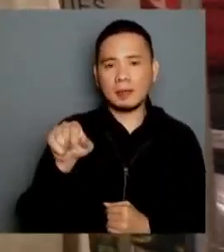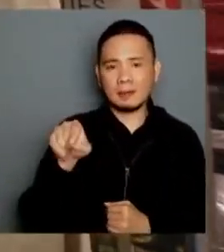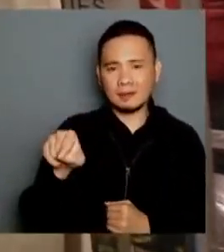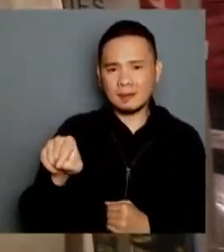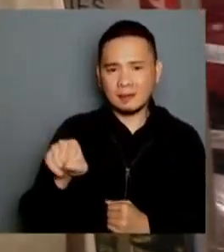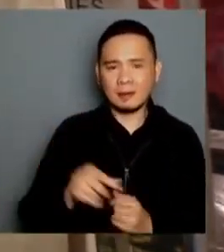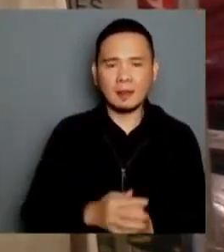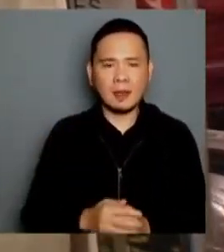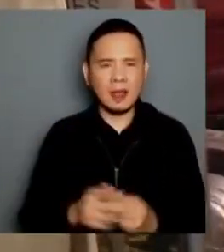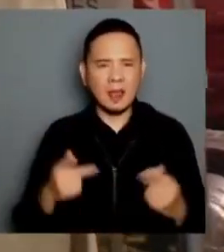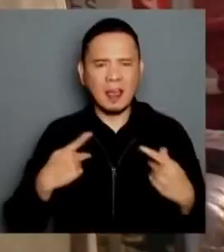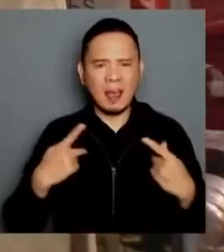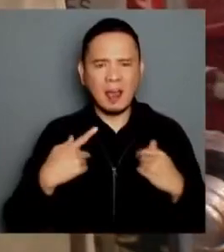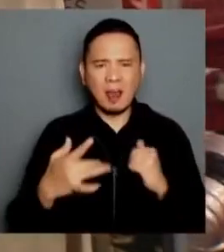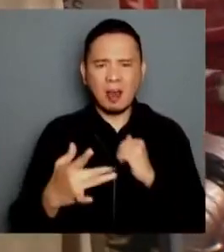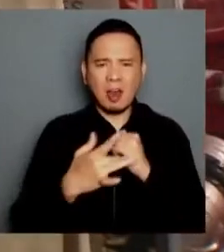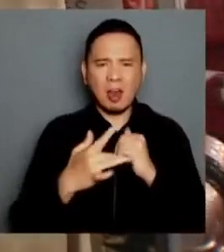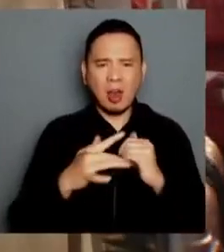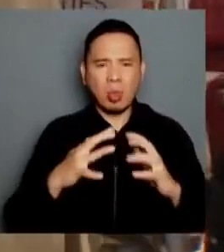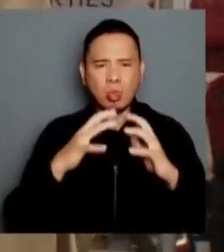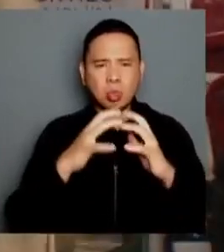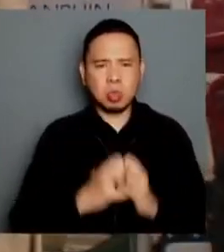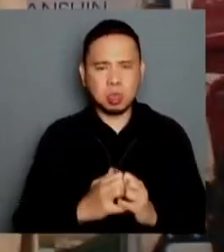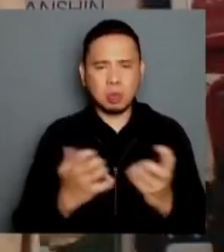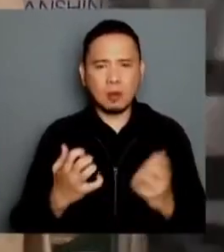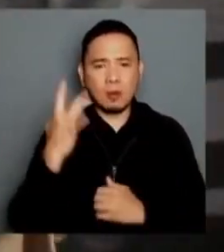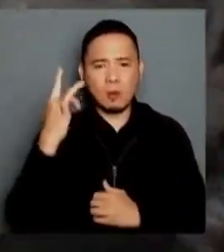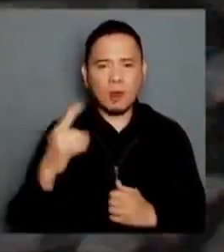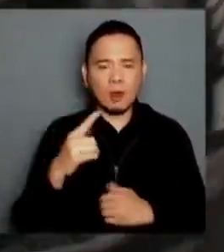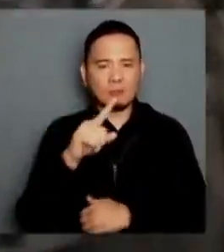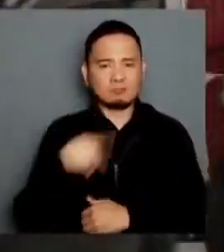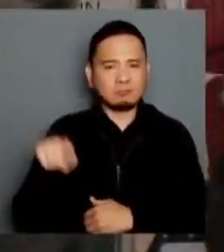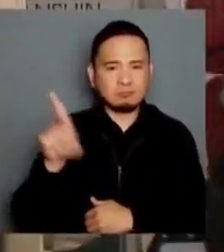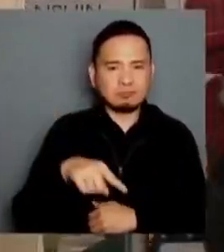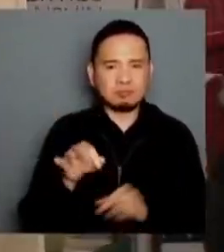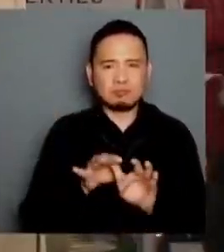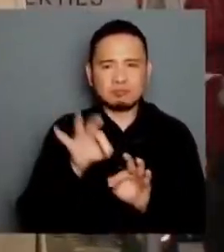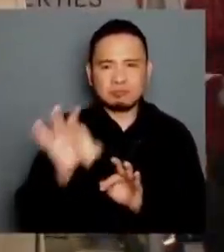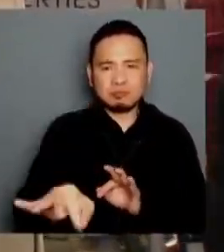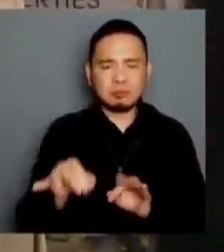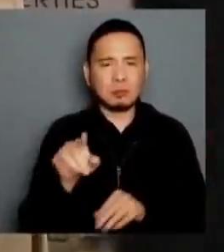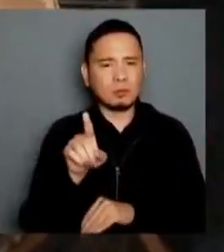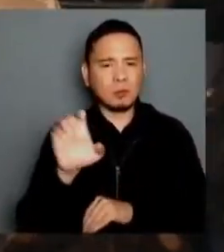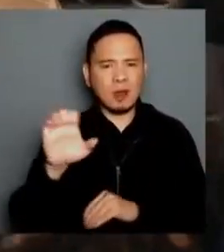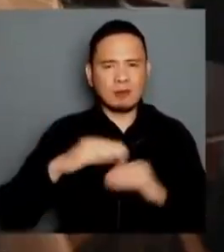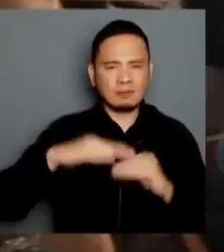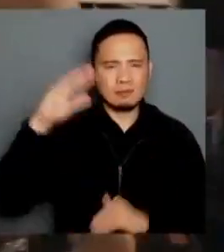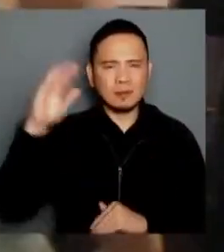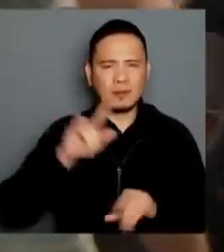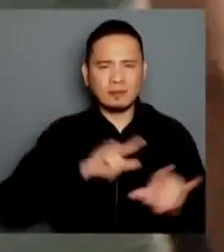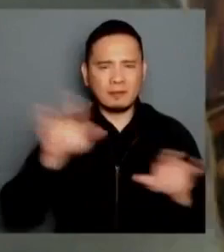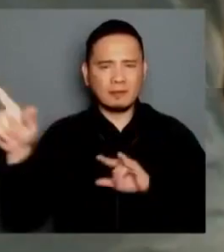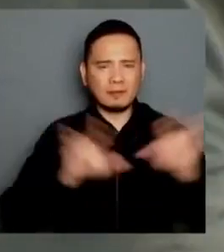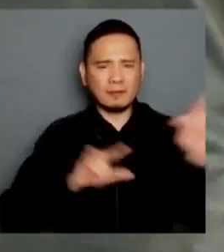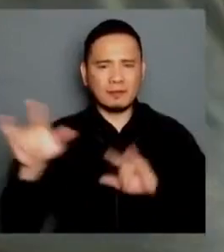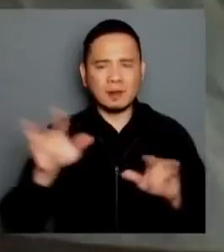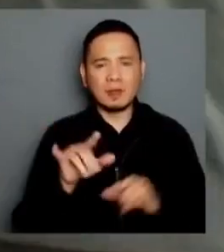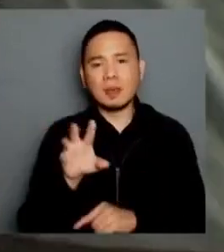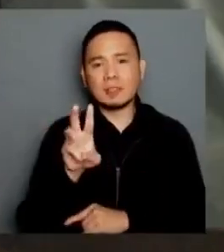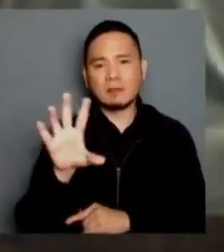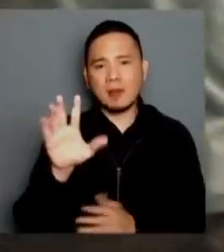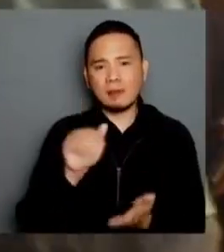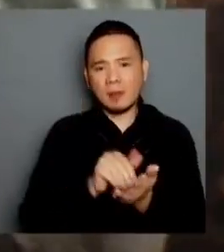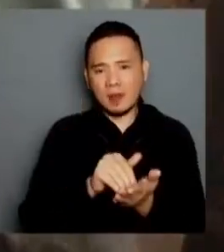Airport caused the cancellation or delay of hundreds of flights, affecting over 65,000 travelers.